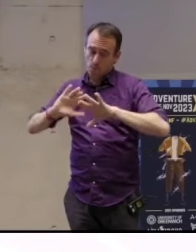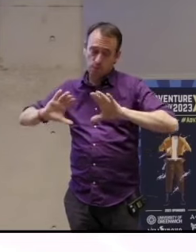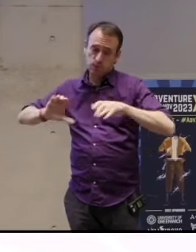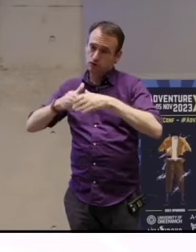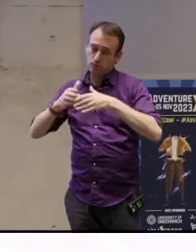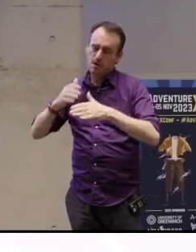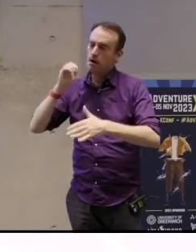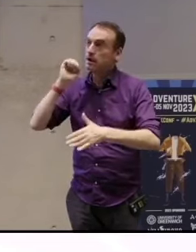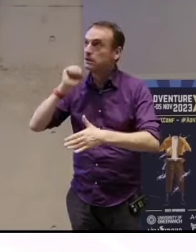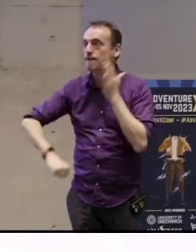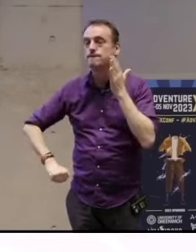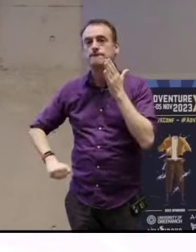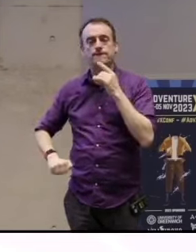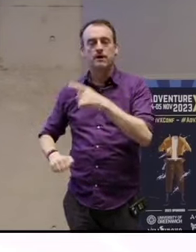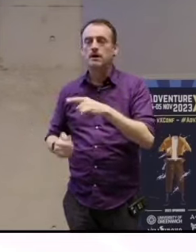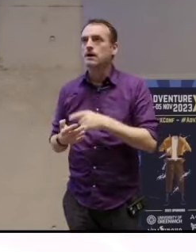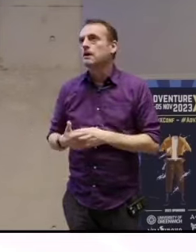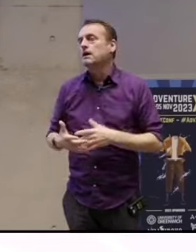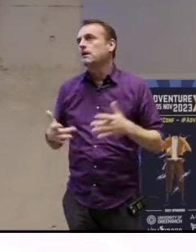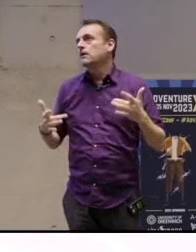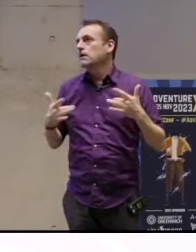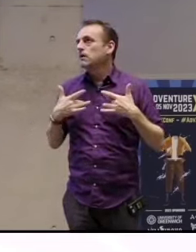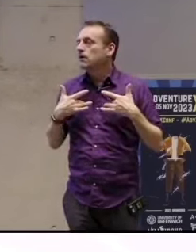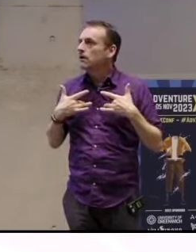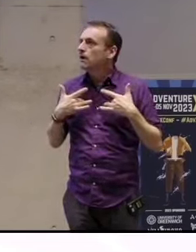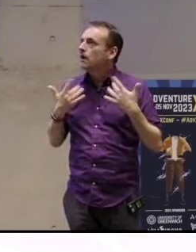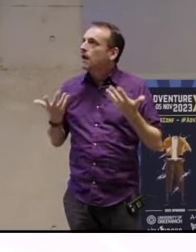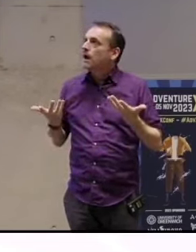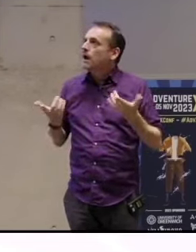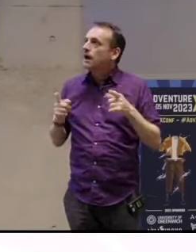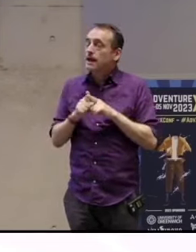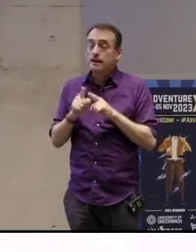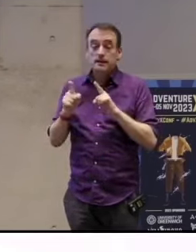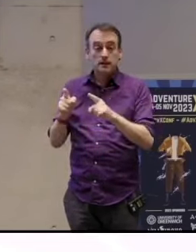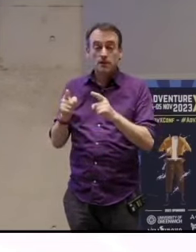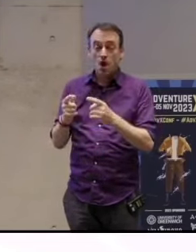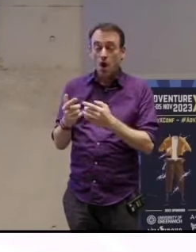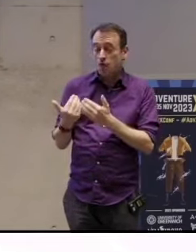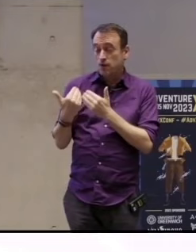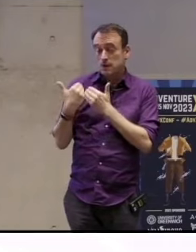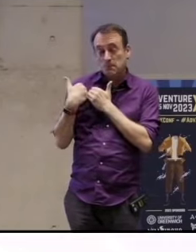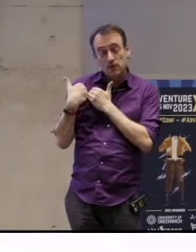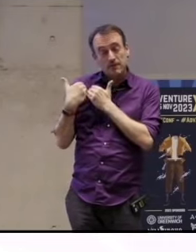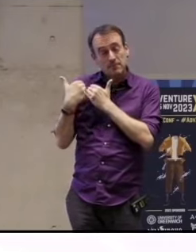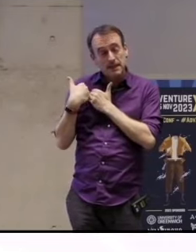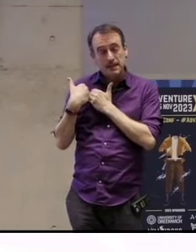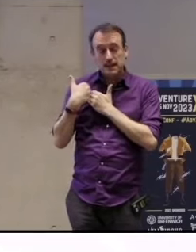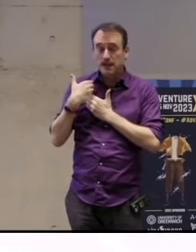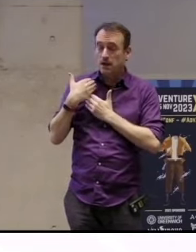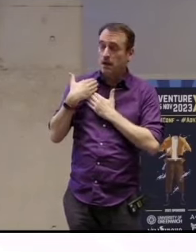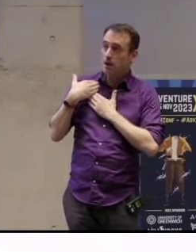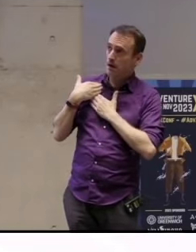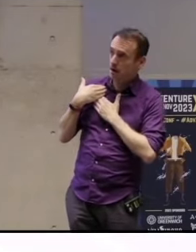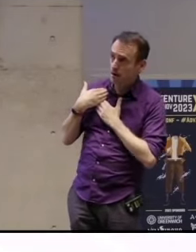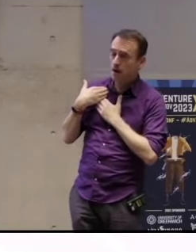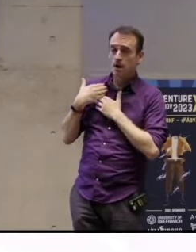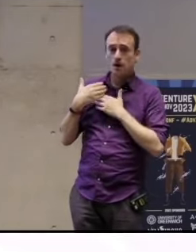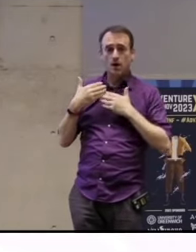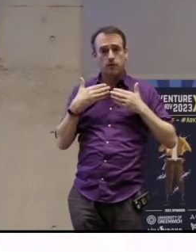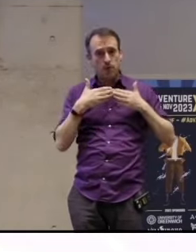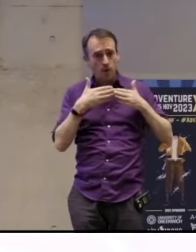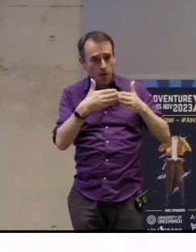is there a bone-crushing weight of responsibility and expectation on Windrush Tales? Why, yes, thank you